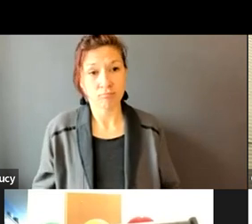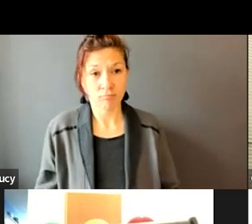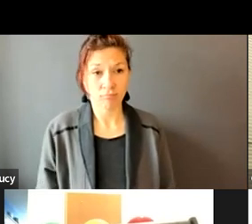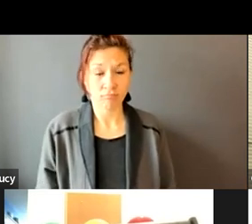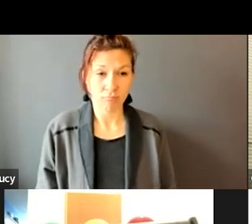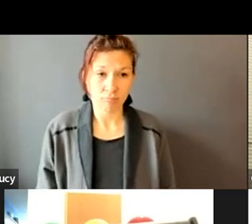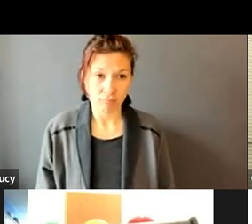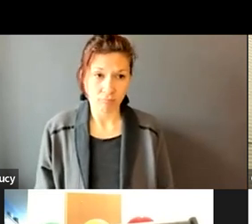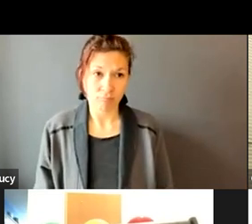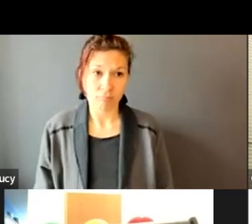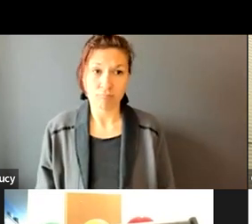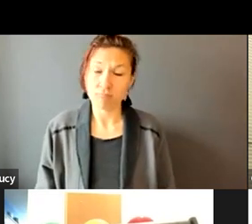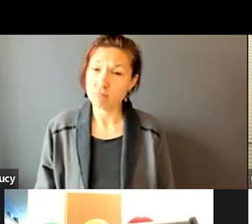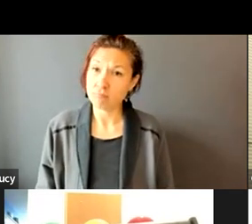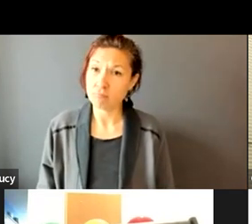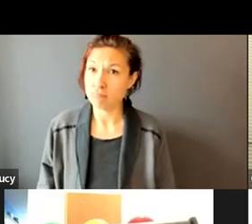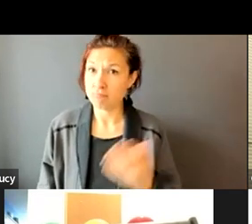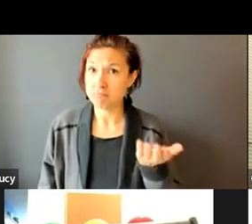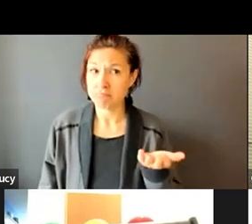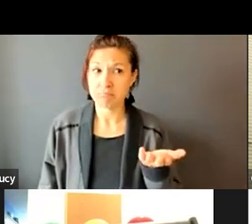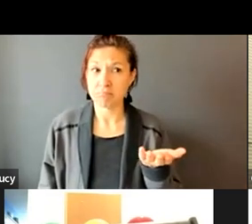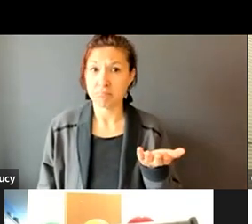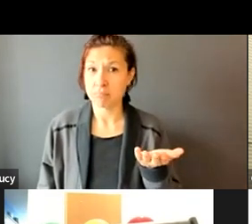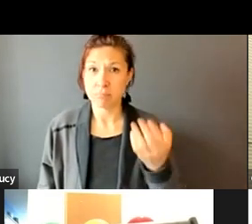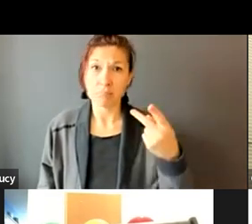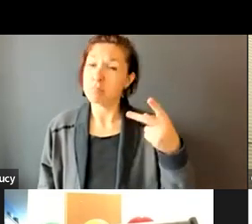pied Munoz okay